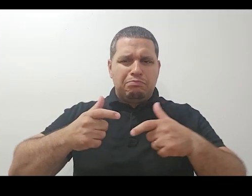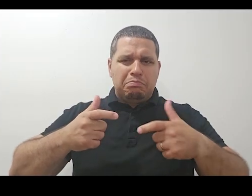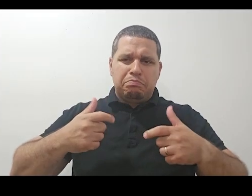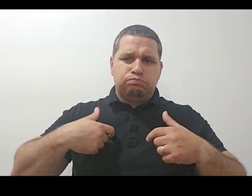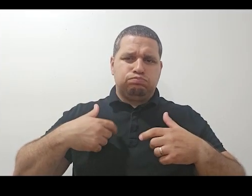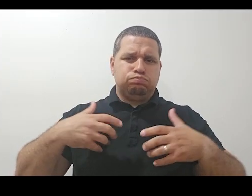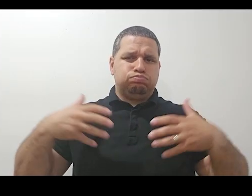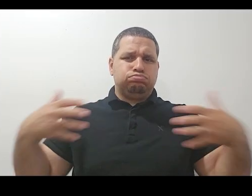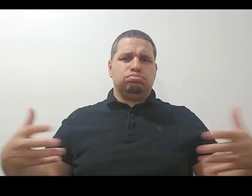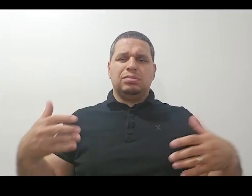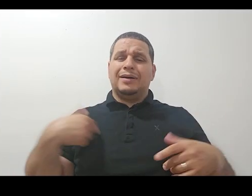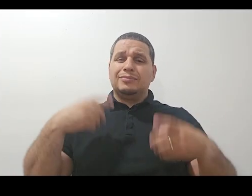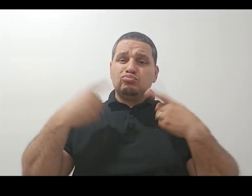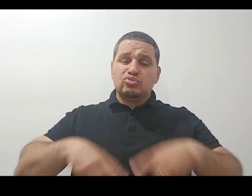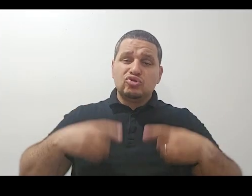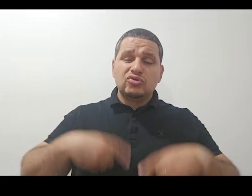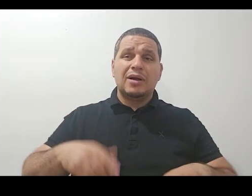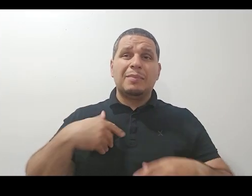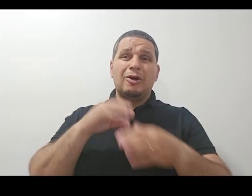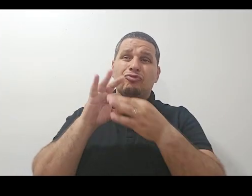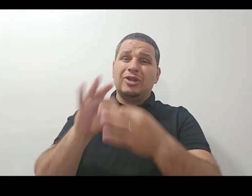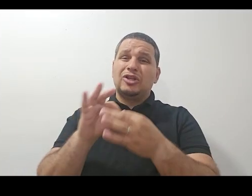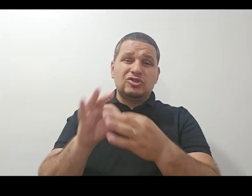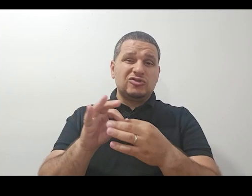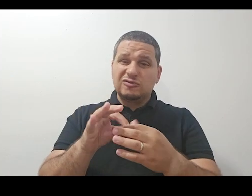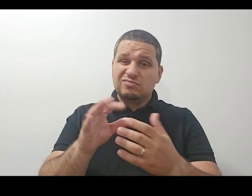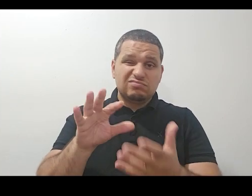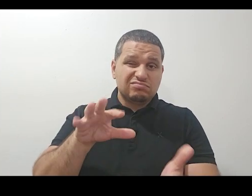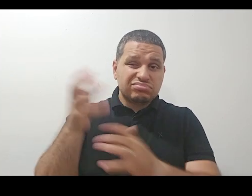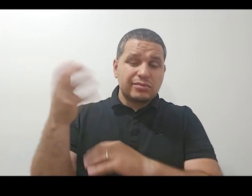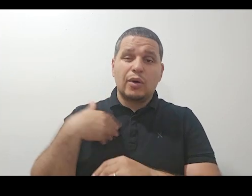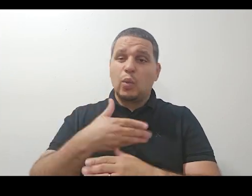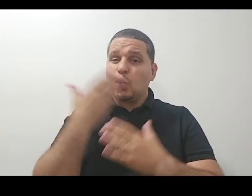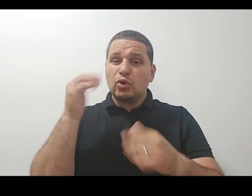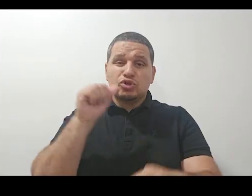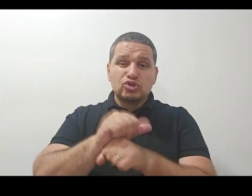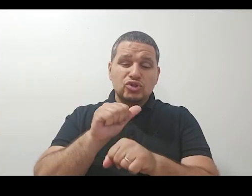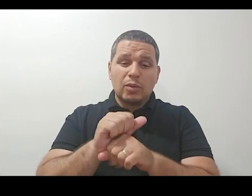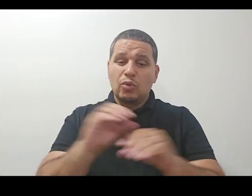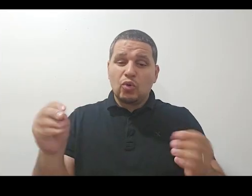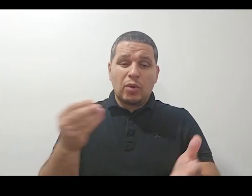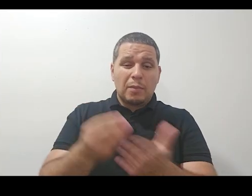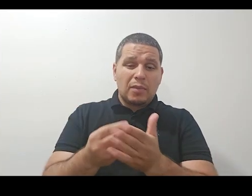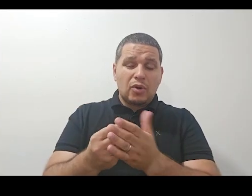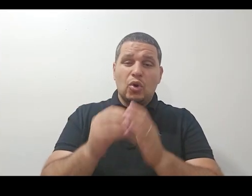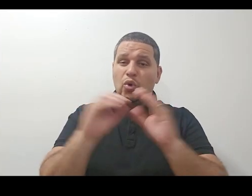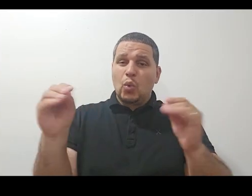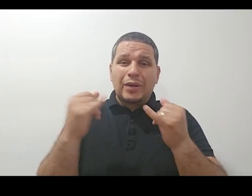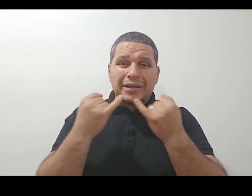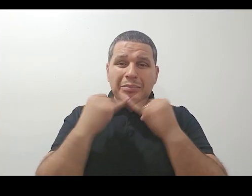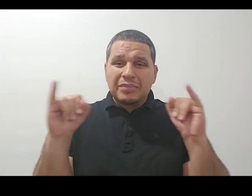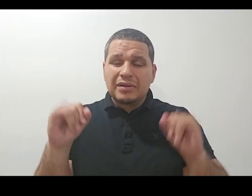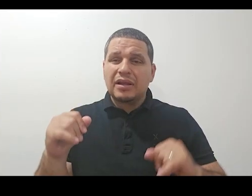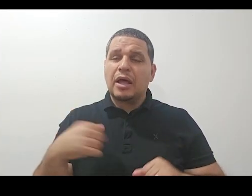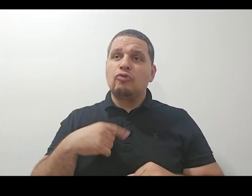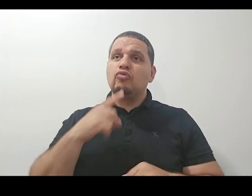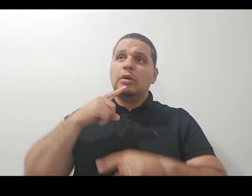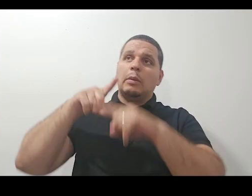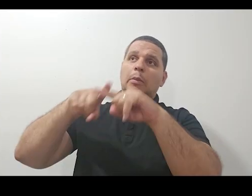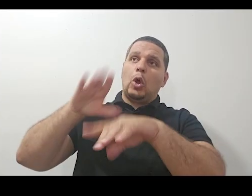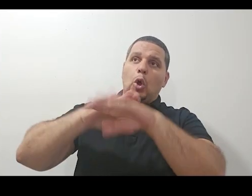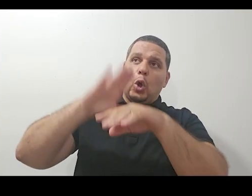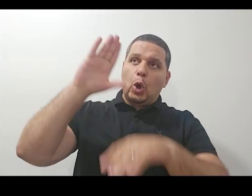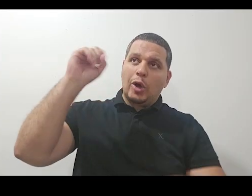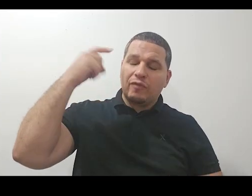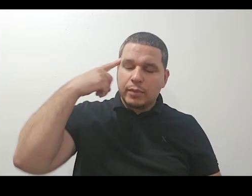pounds and depressed. My relationship was in the dumps. I was unemployed. I had no income, no independence. I was